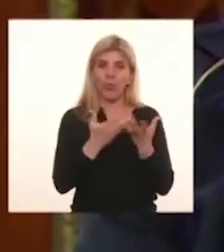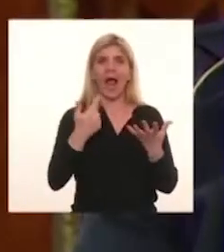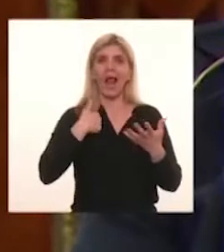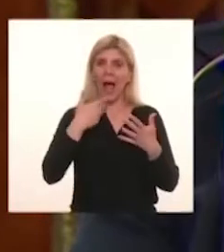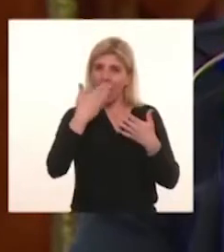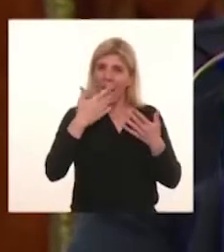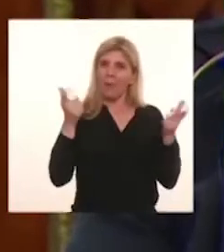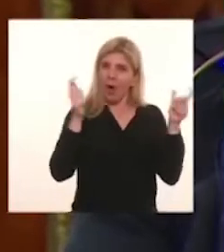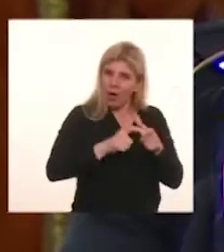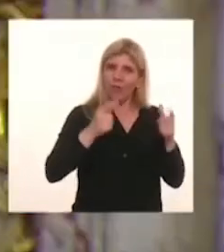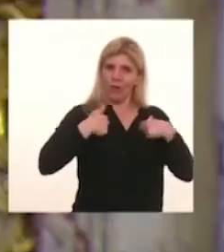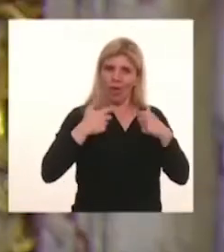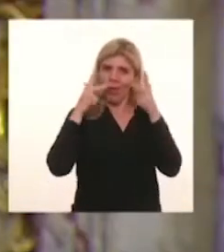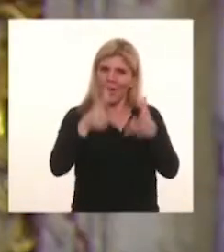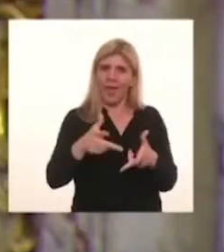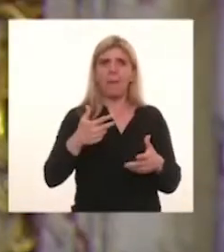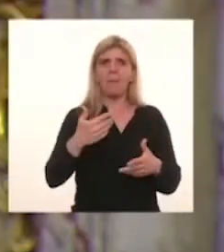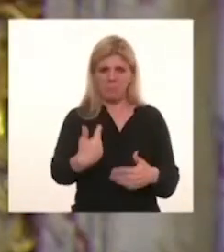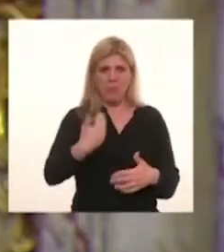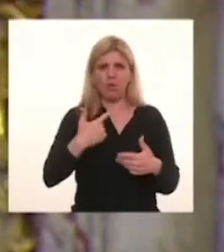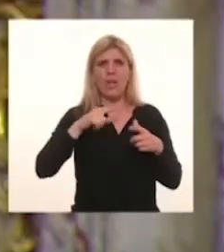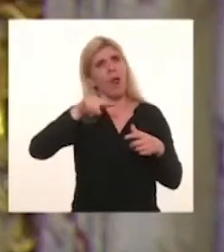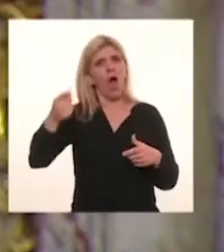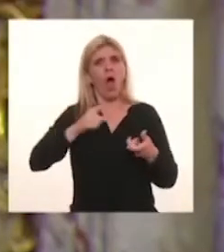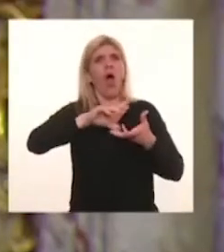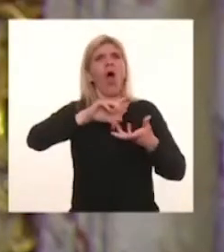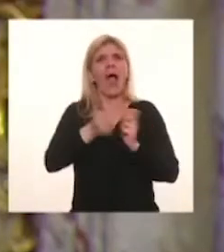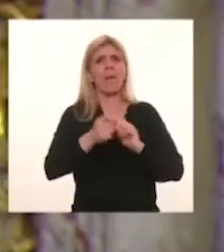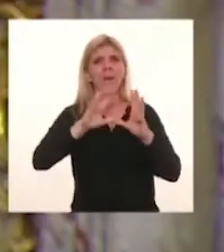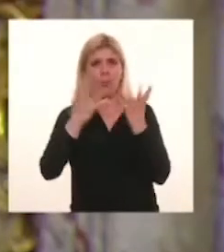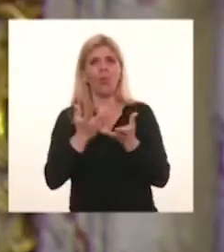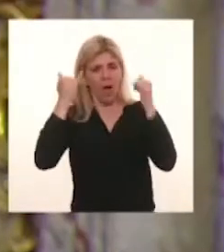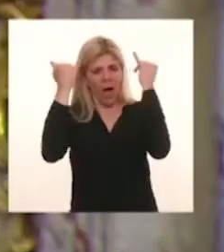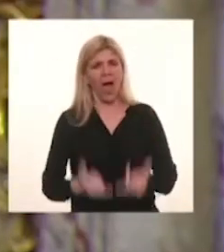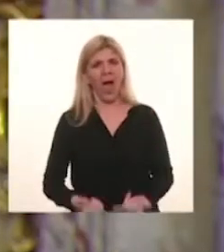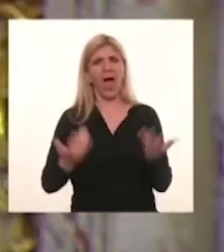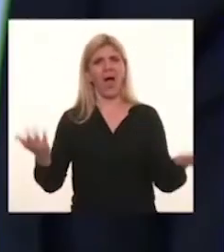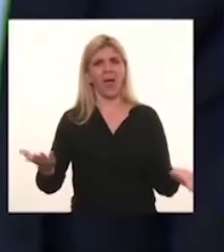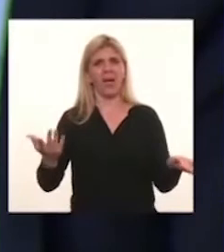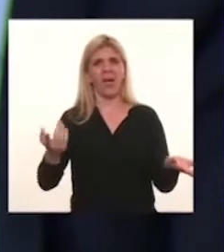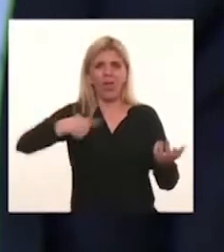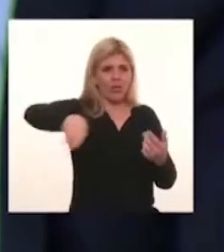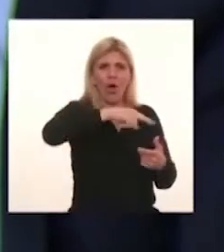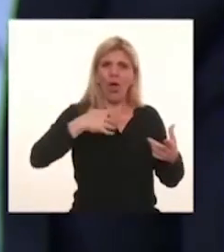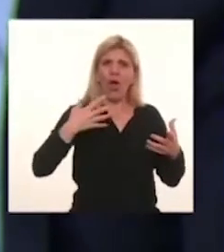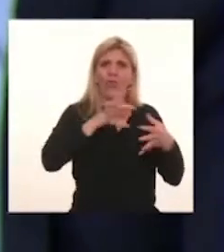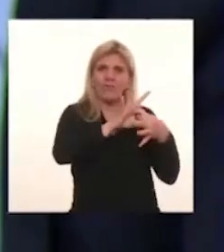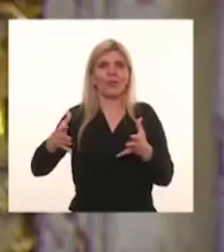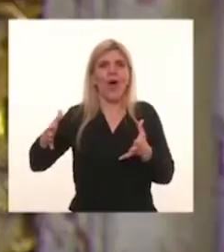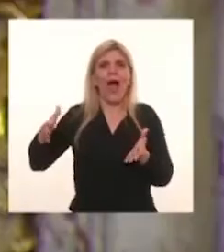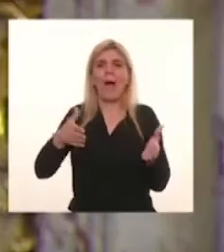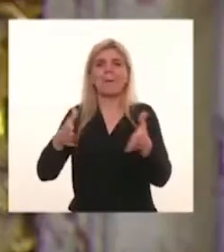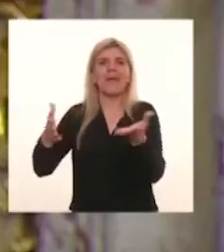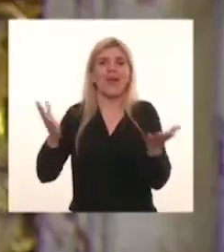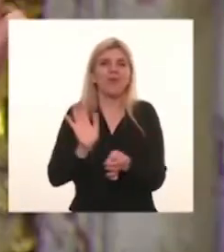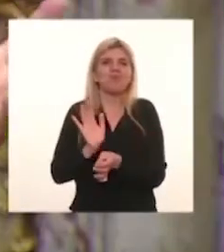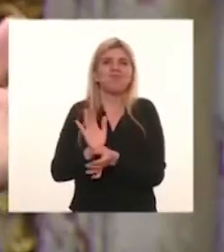a political determination to get the country out of what has been historically boom-bust cycles.